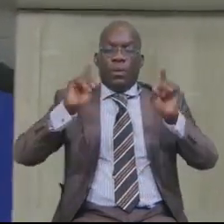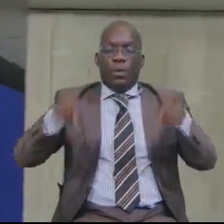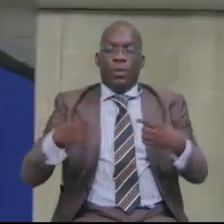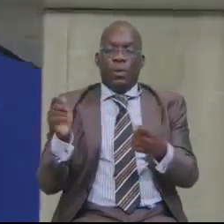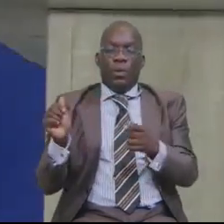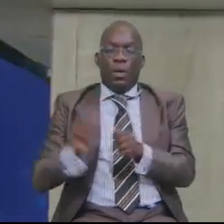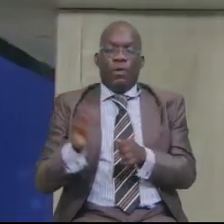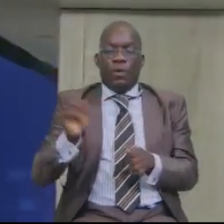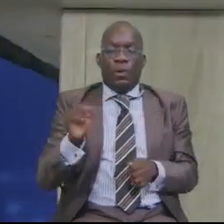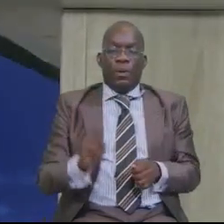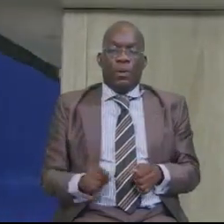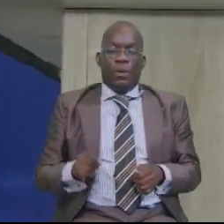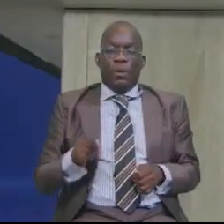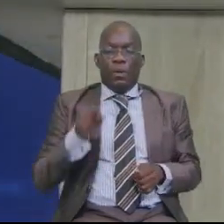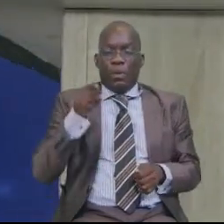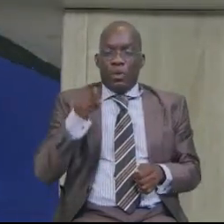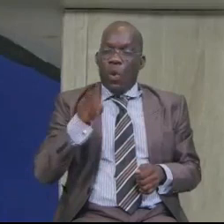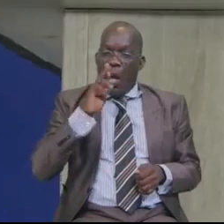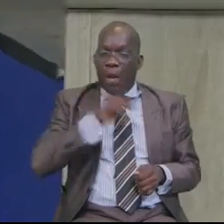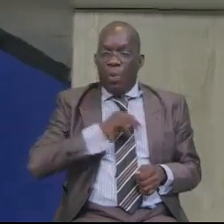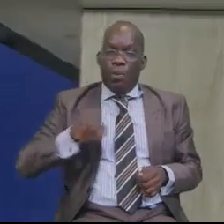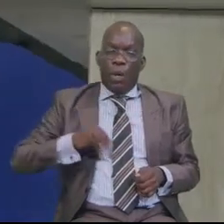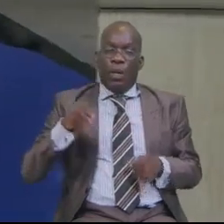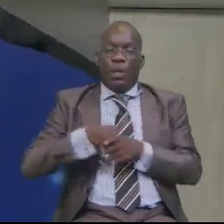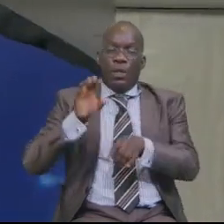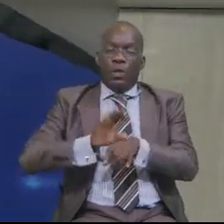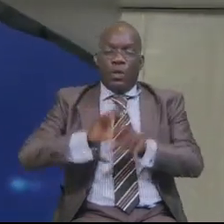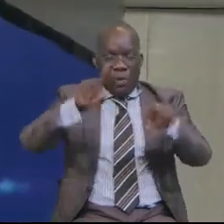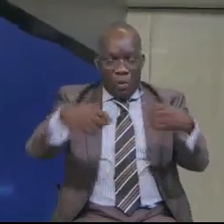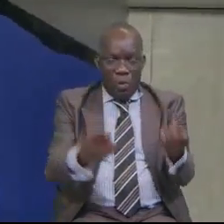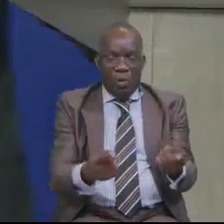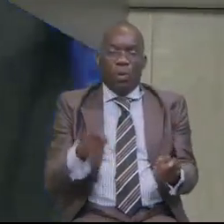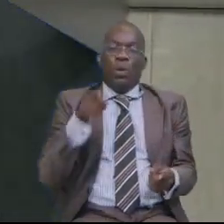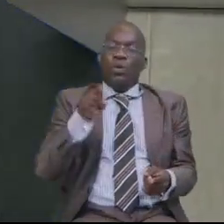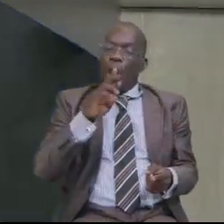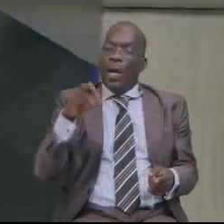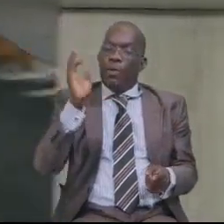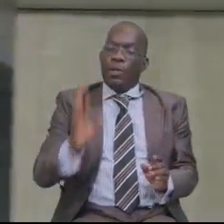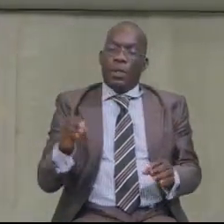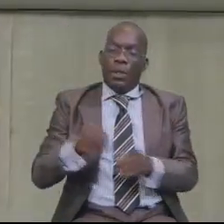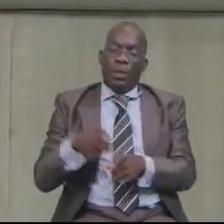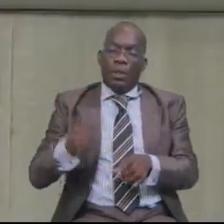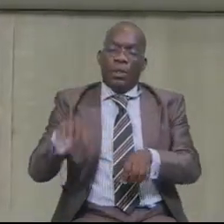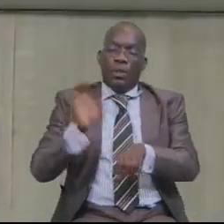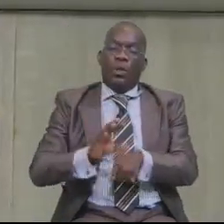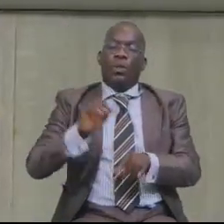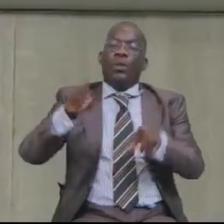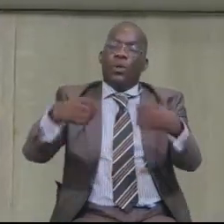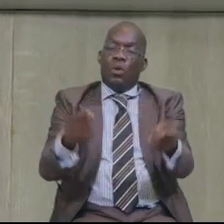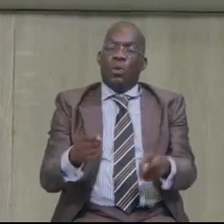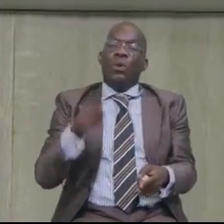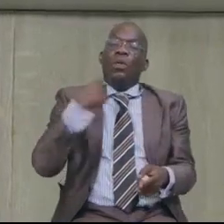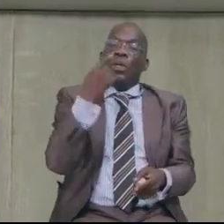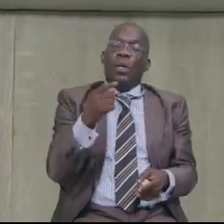everywhere. You're a member in the church, go. You're a minister in the church, go and tell them. You're not telling